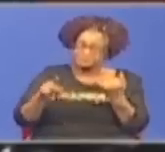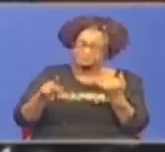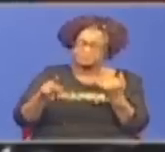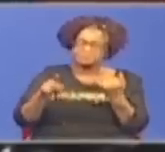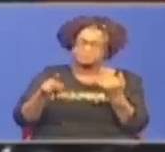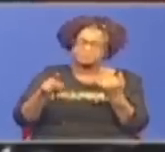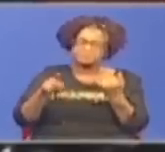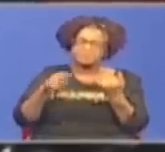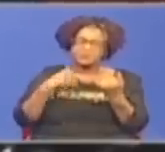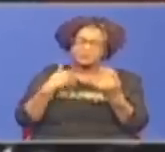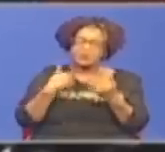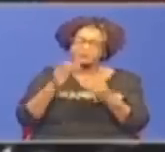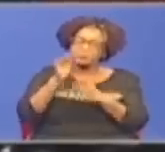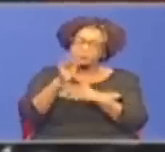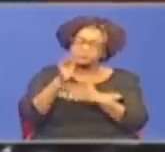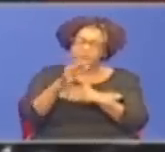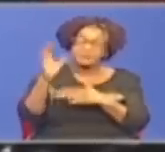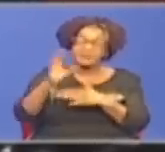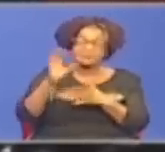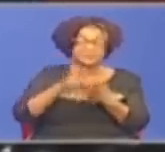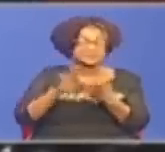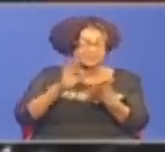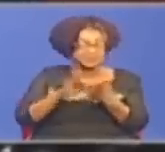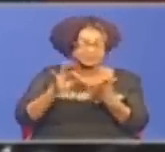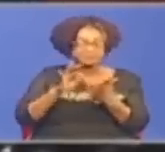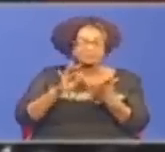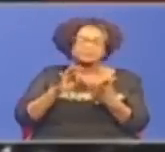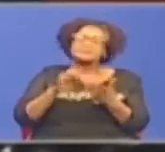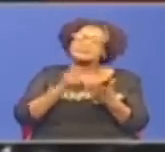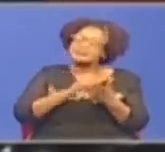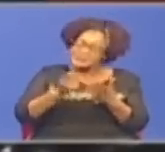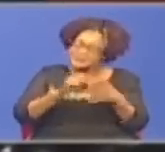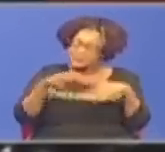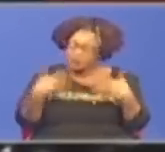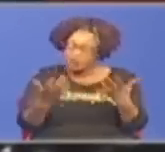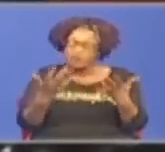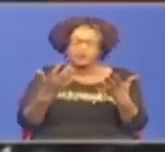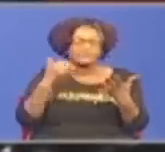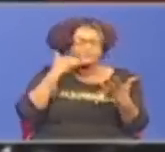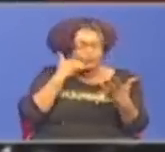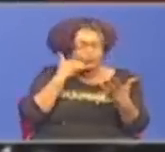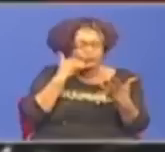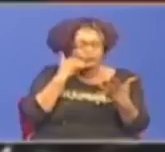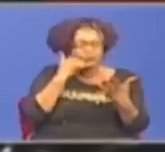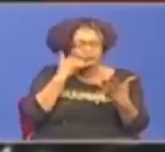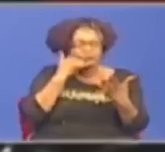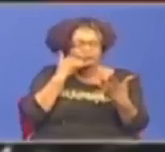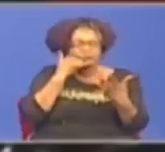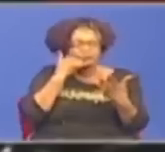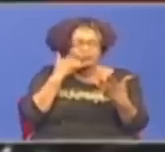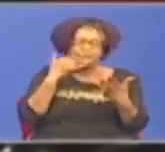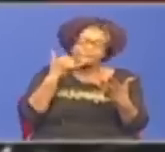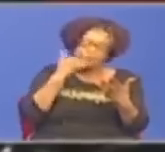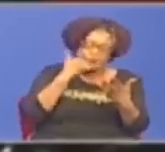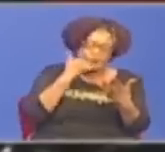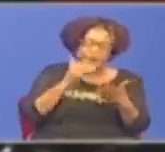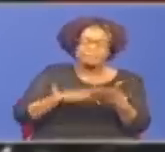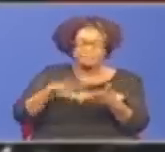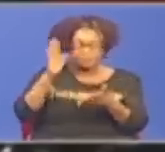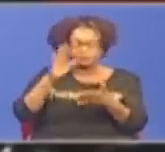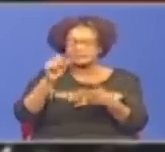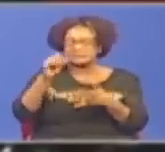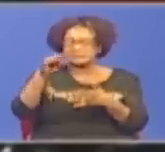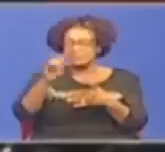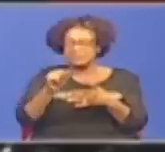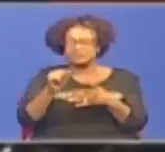There were requests from the cabinet secretary, honorable. Written or by phone call? either phone calls, most of them SMSs